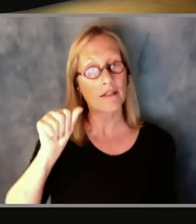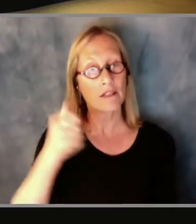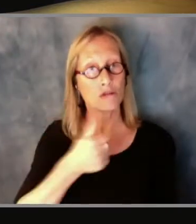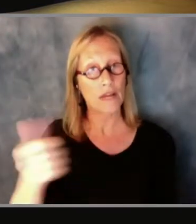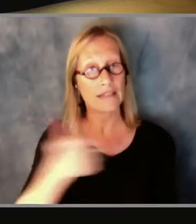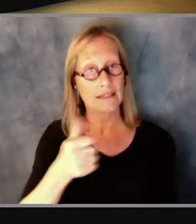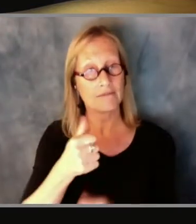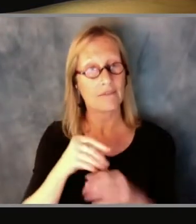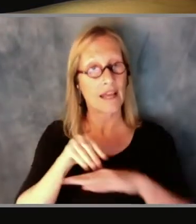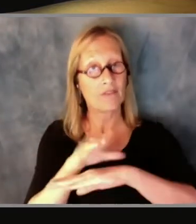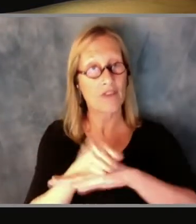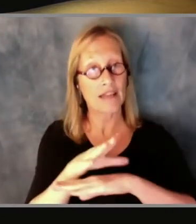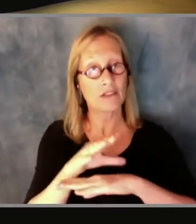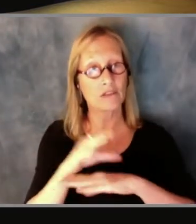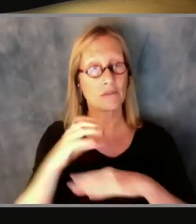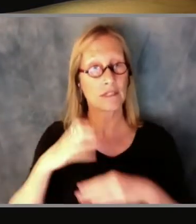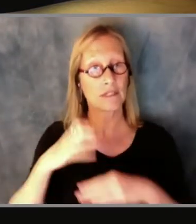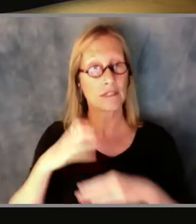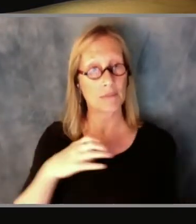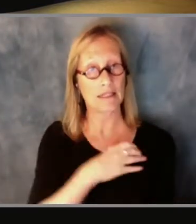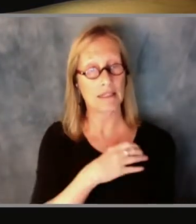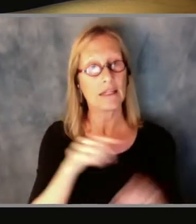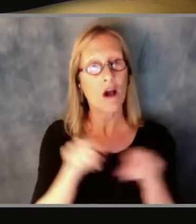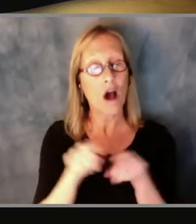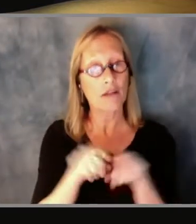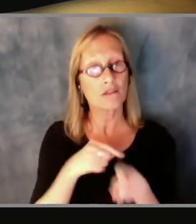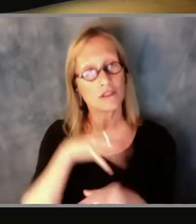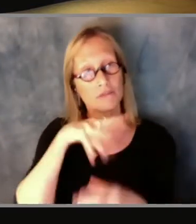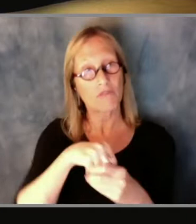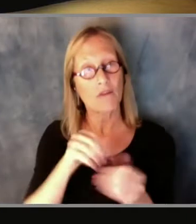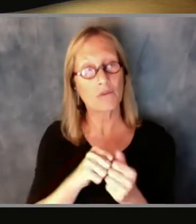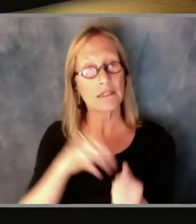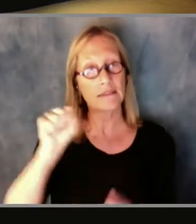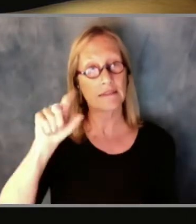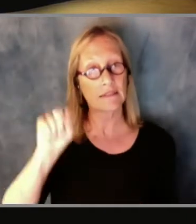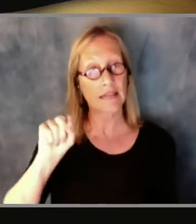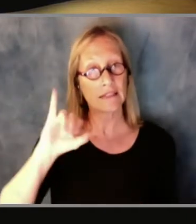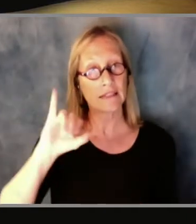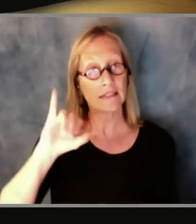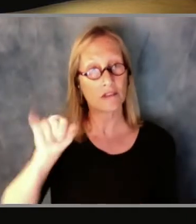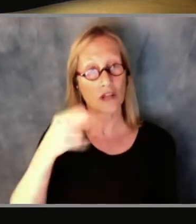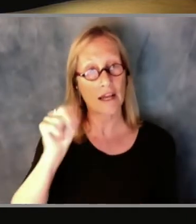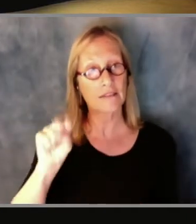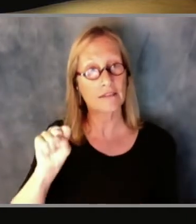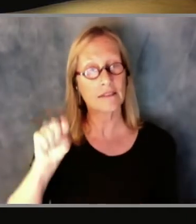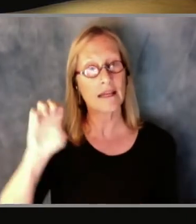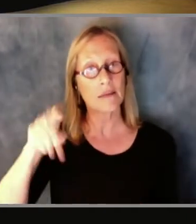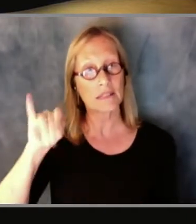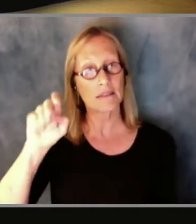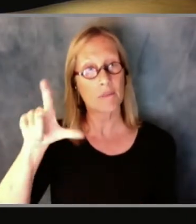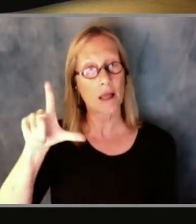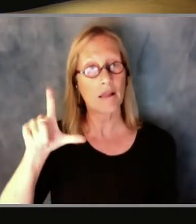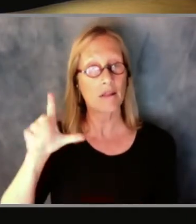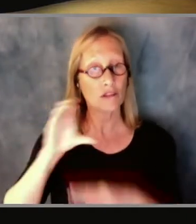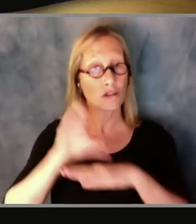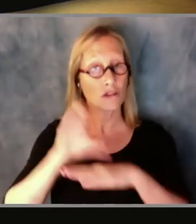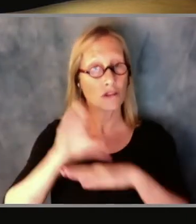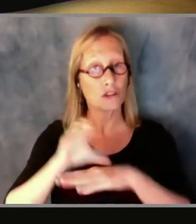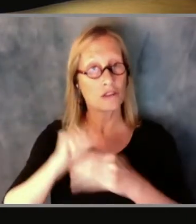Maui Willers and a member of St. John's Episcopal Church in Keokea. Mahalo.